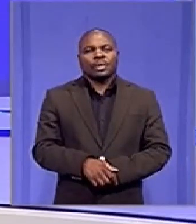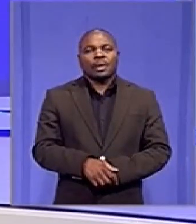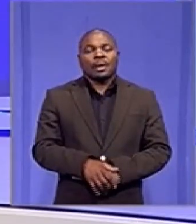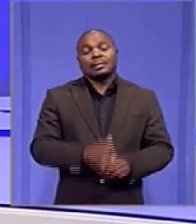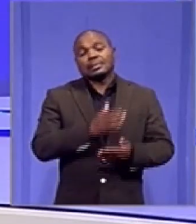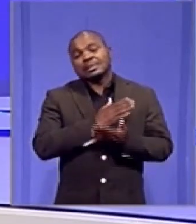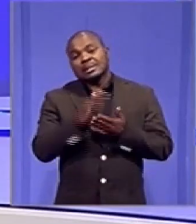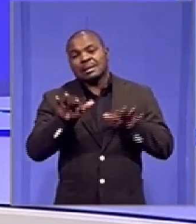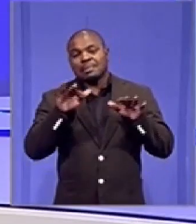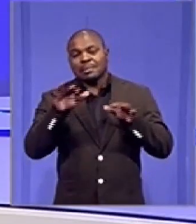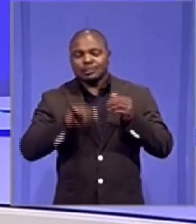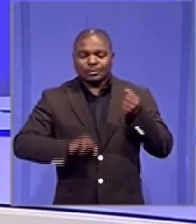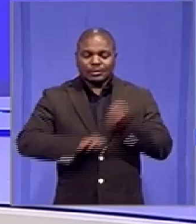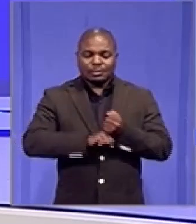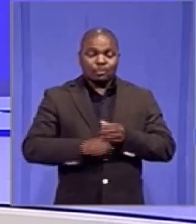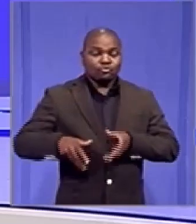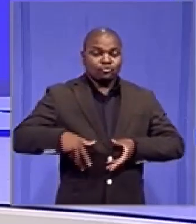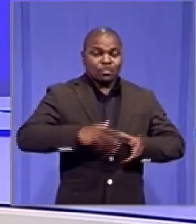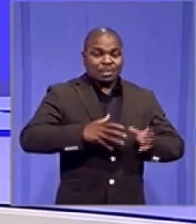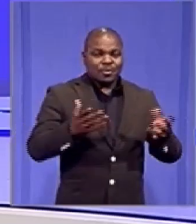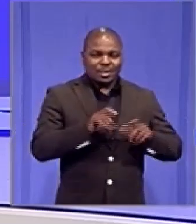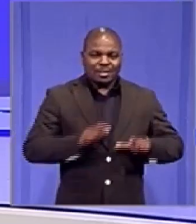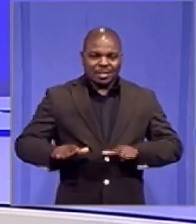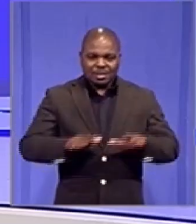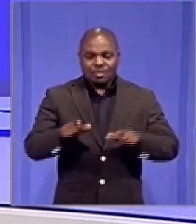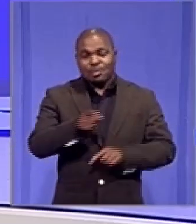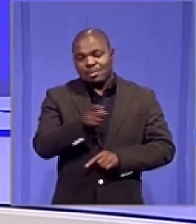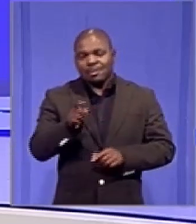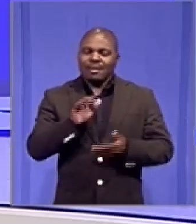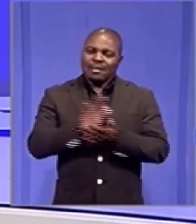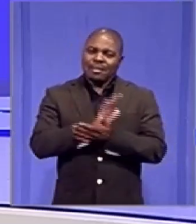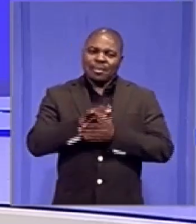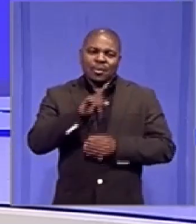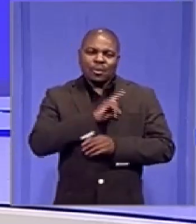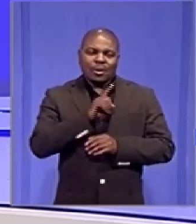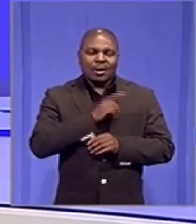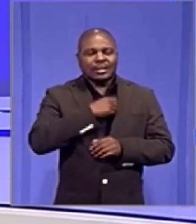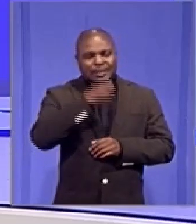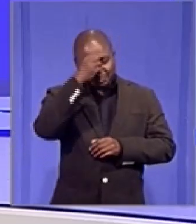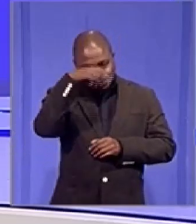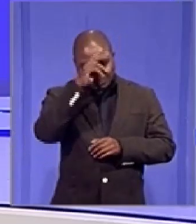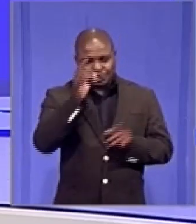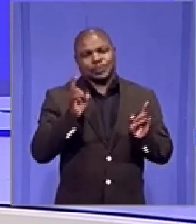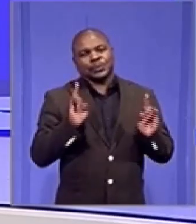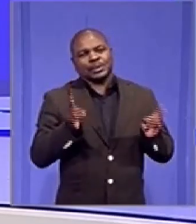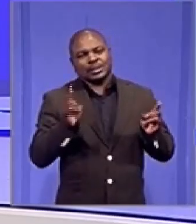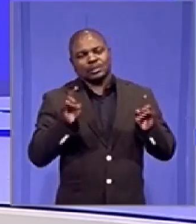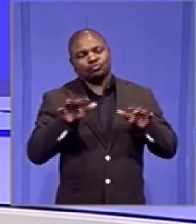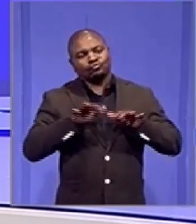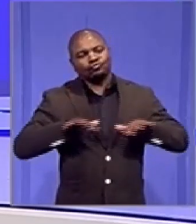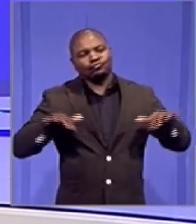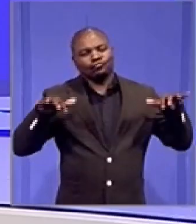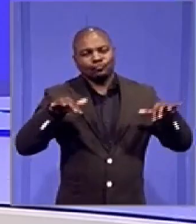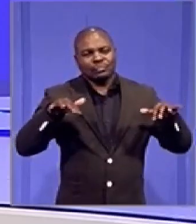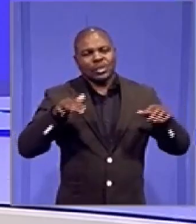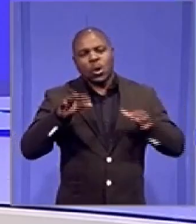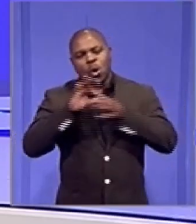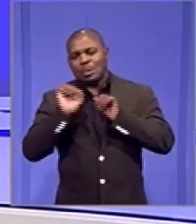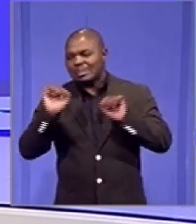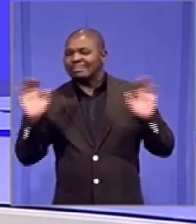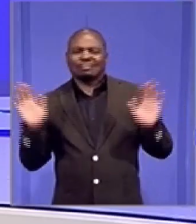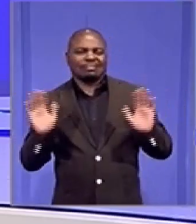Balatedi bangwe ba rugby kwa Limpopo ba re ba itumelela go lebelela motshameko wa The Box kwa mafelong a botlhe go na le kwa